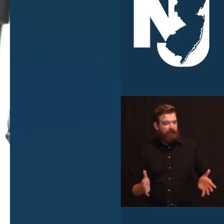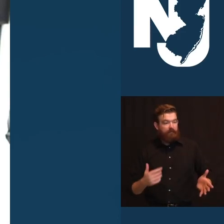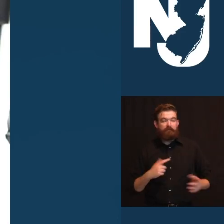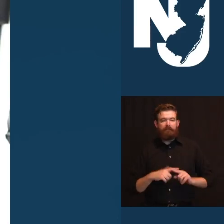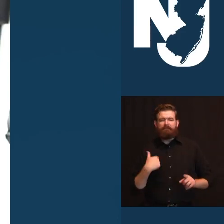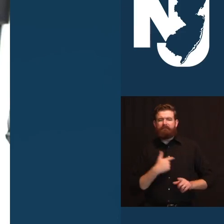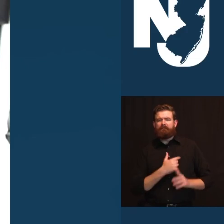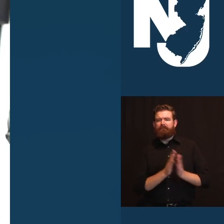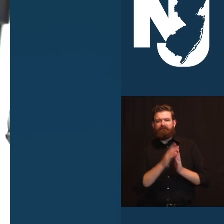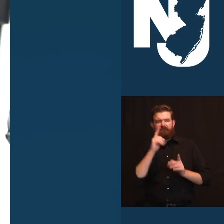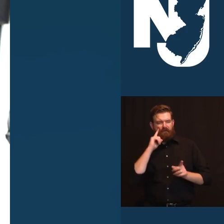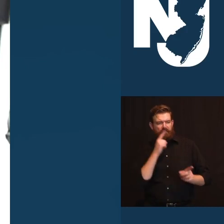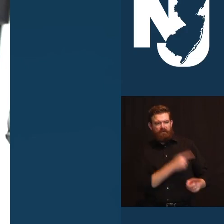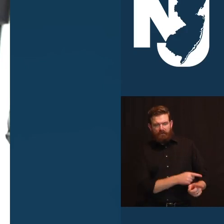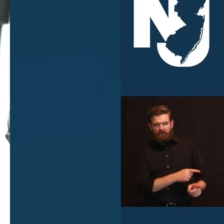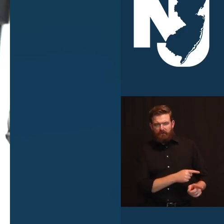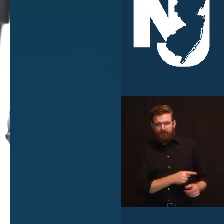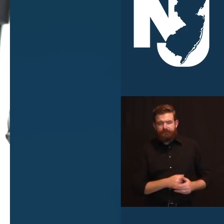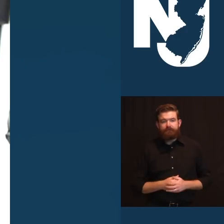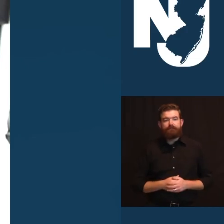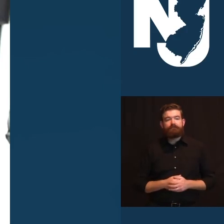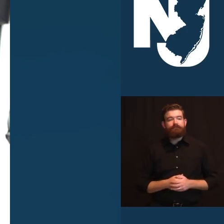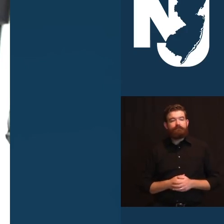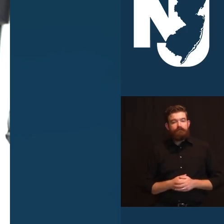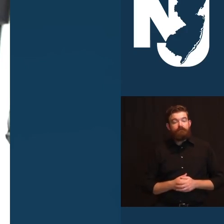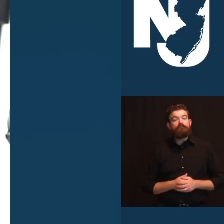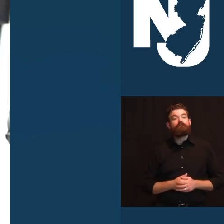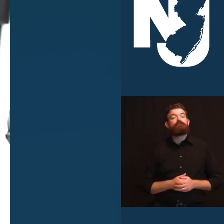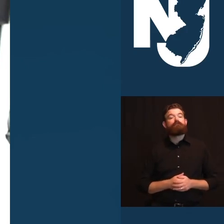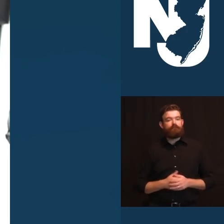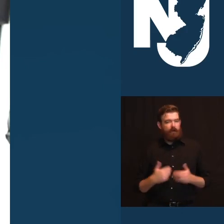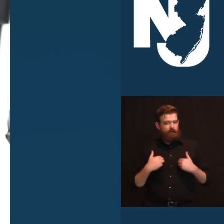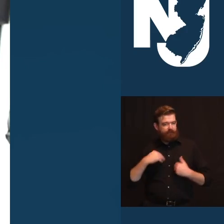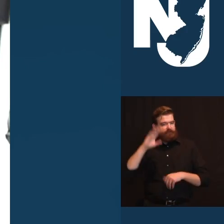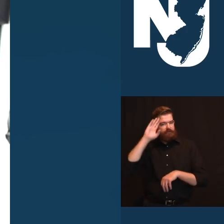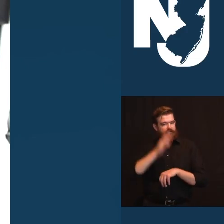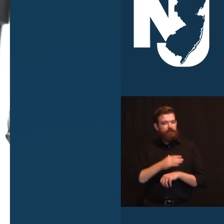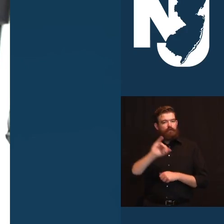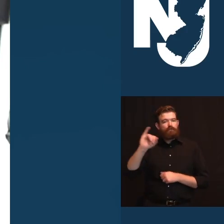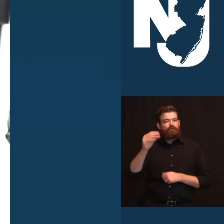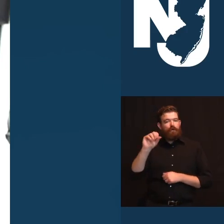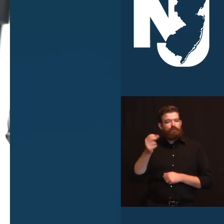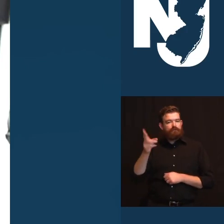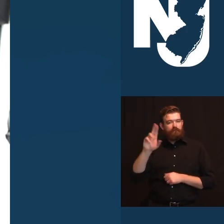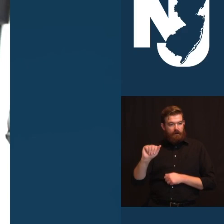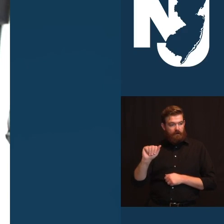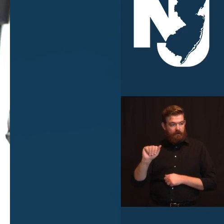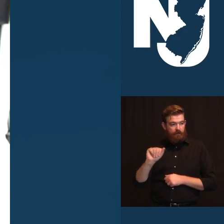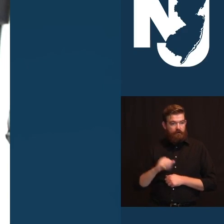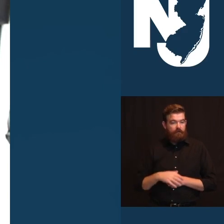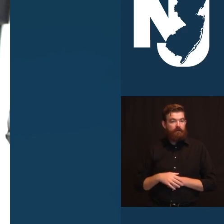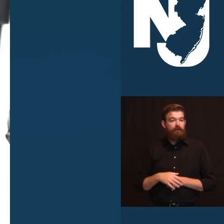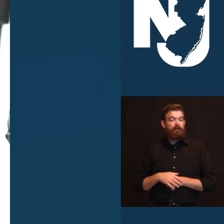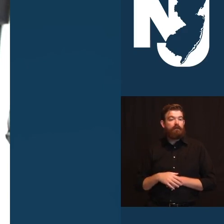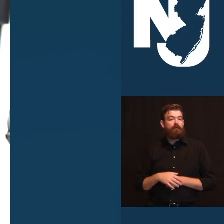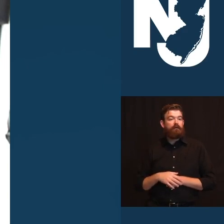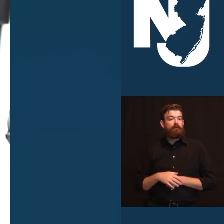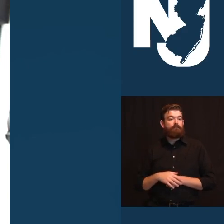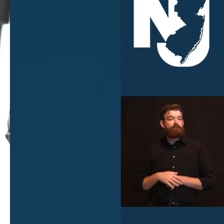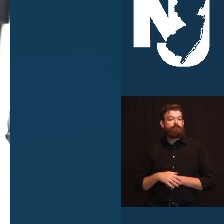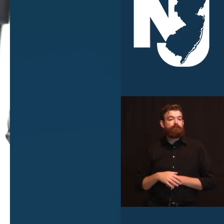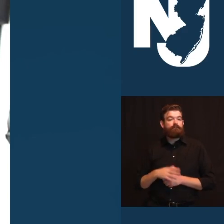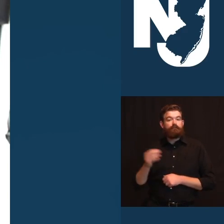He's also survived by his son, Joshua, daughter, Jamie, son-in-law, Nico, and granddaughter, Alexia, as well